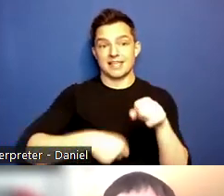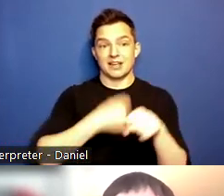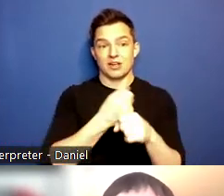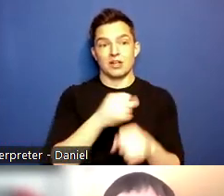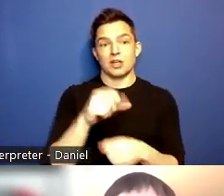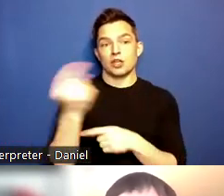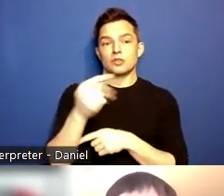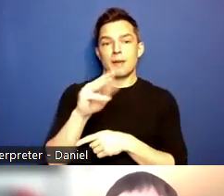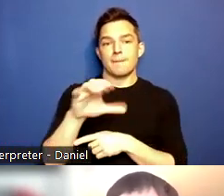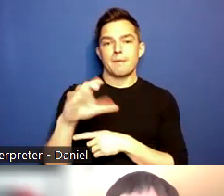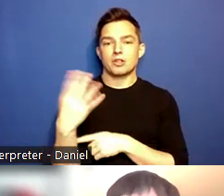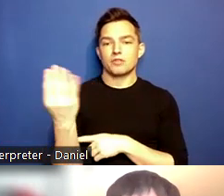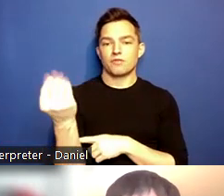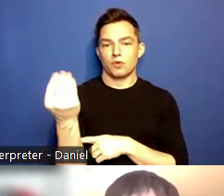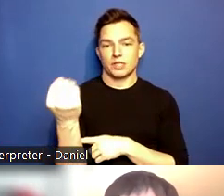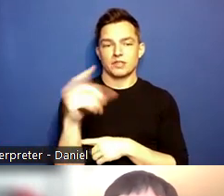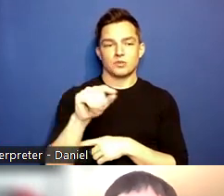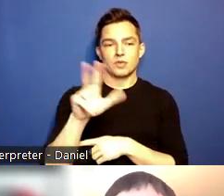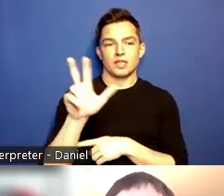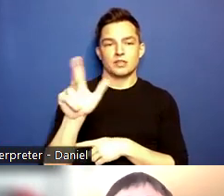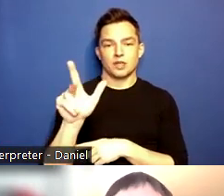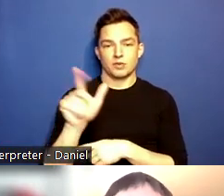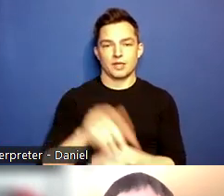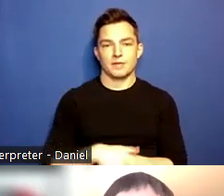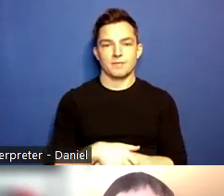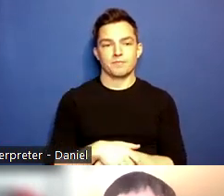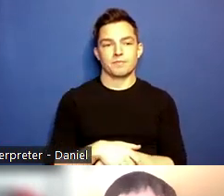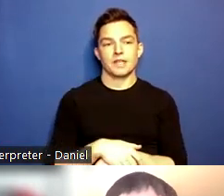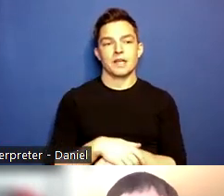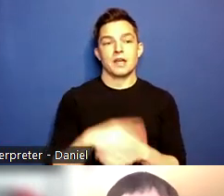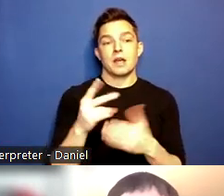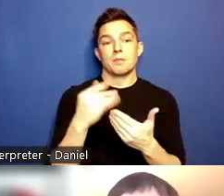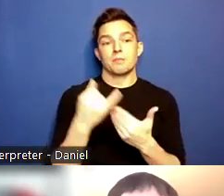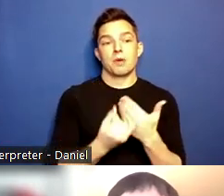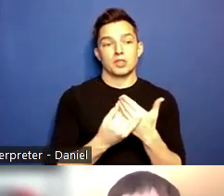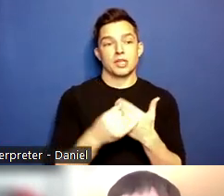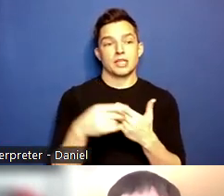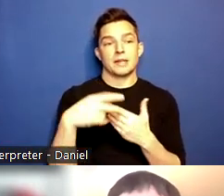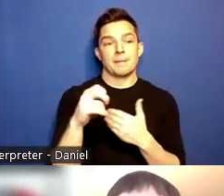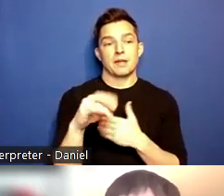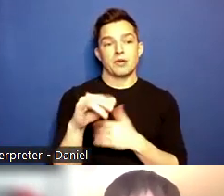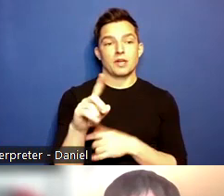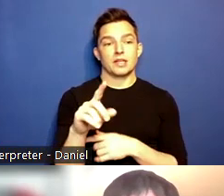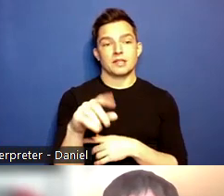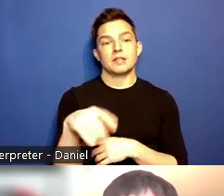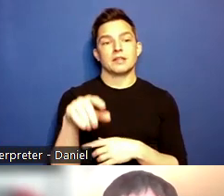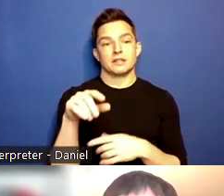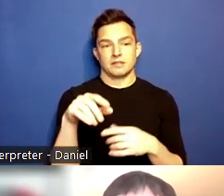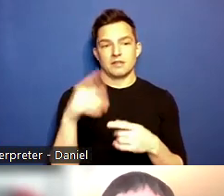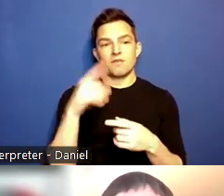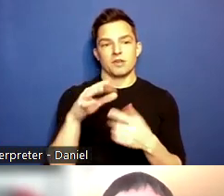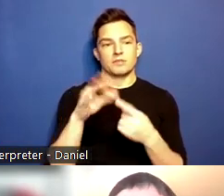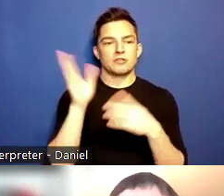March 14th, 2023. And the project period for special presenter initiatives supported